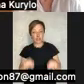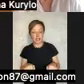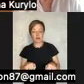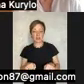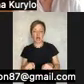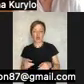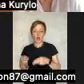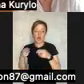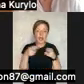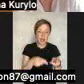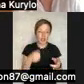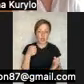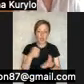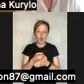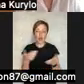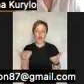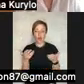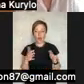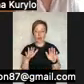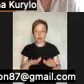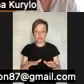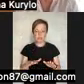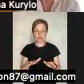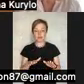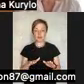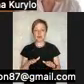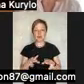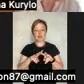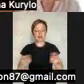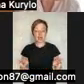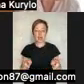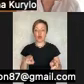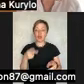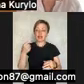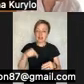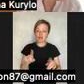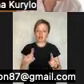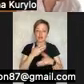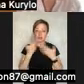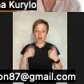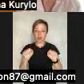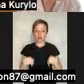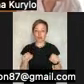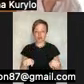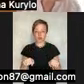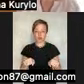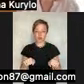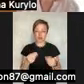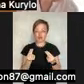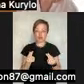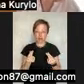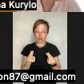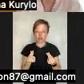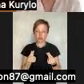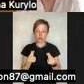different reasons, either because they are not able to travel to some socialization